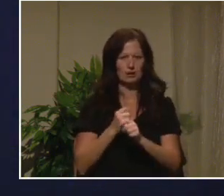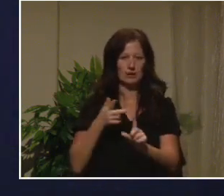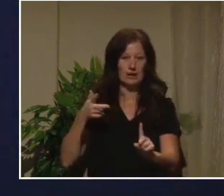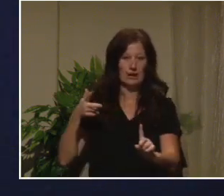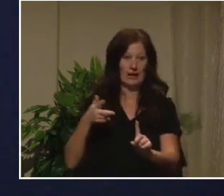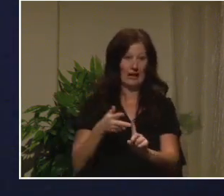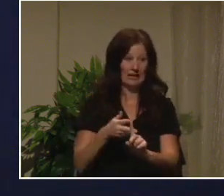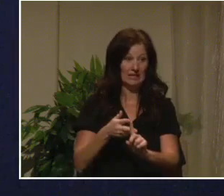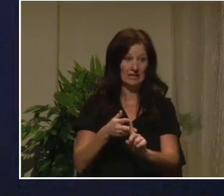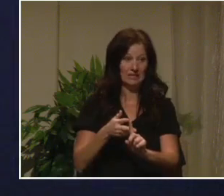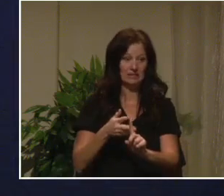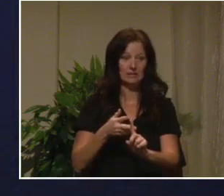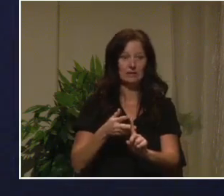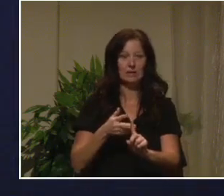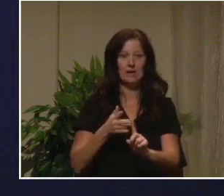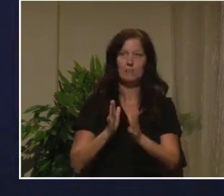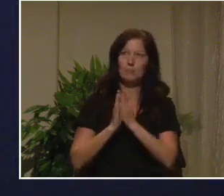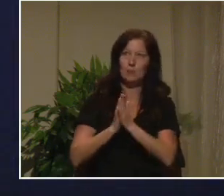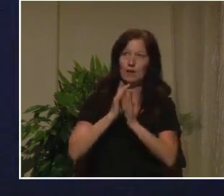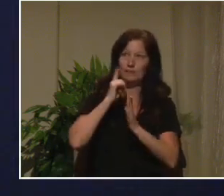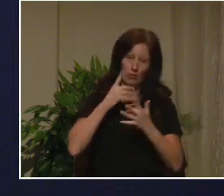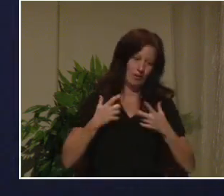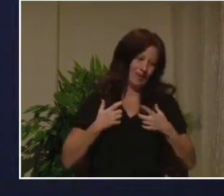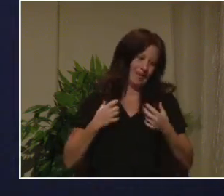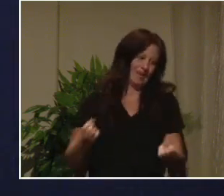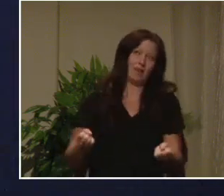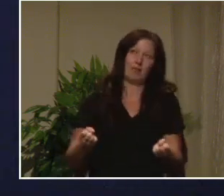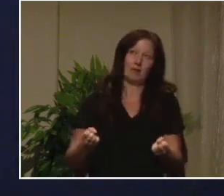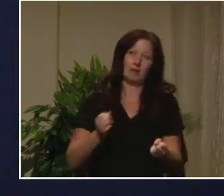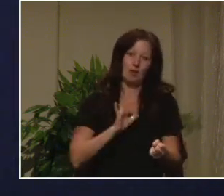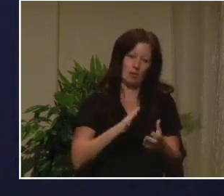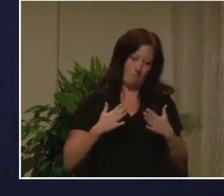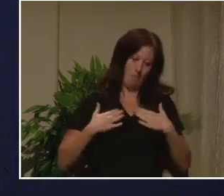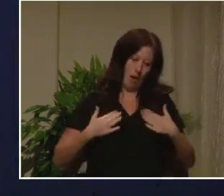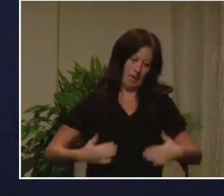Please not only heal her body, but hold on to her heart